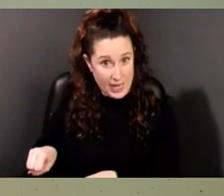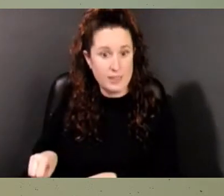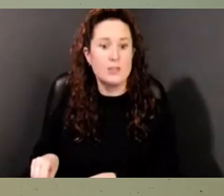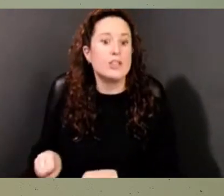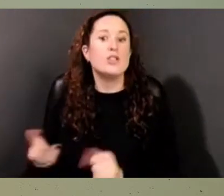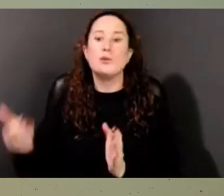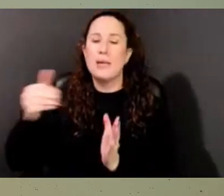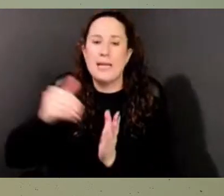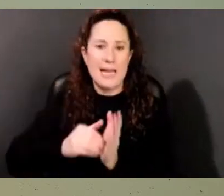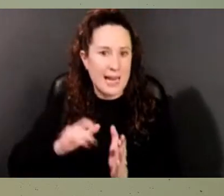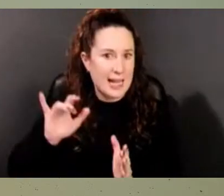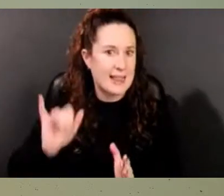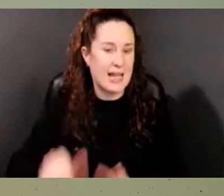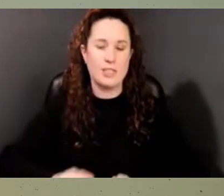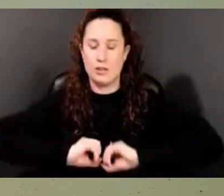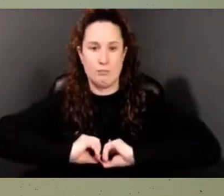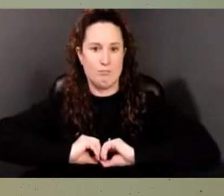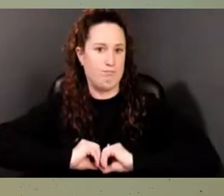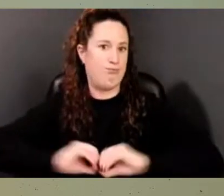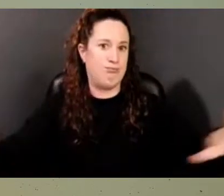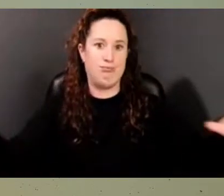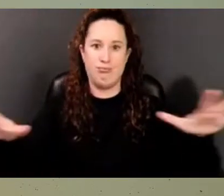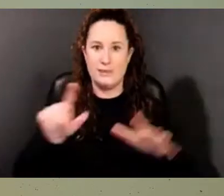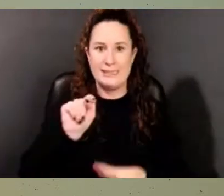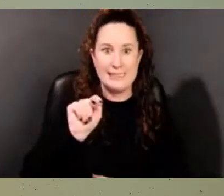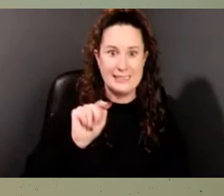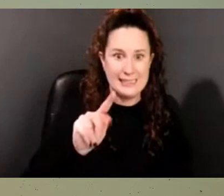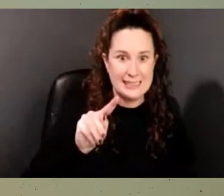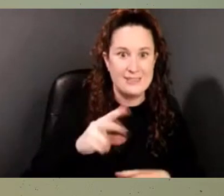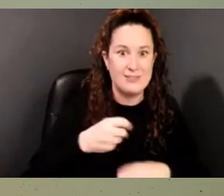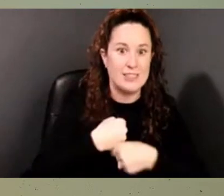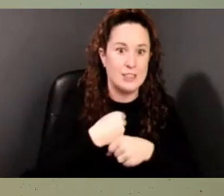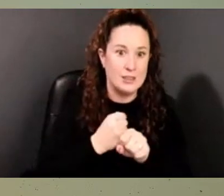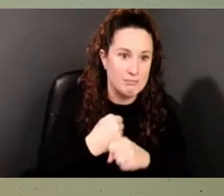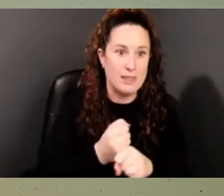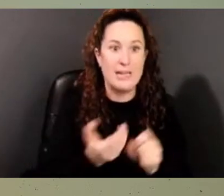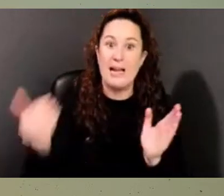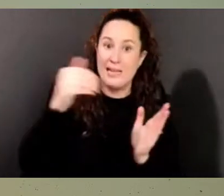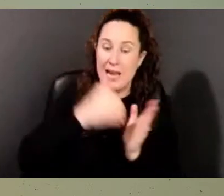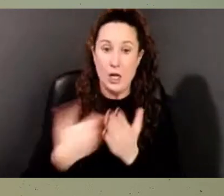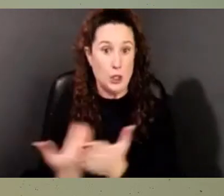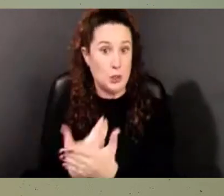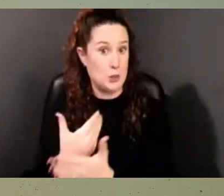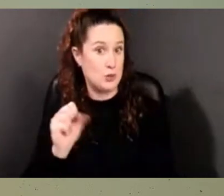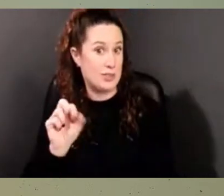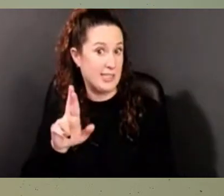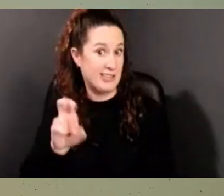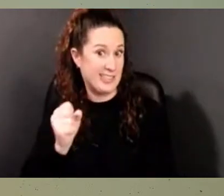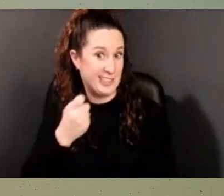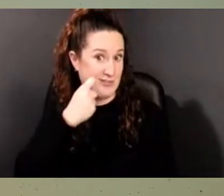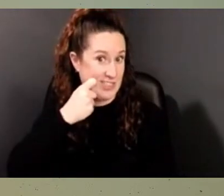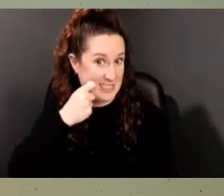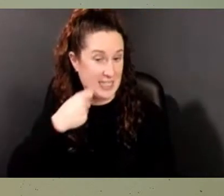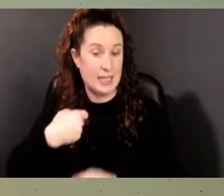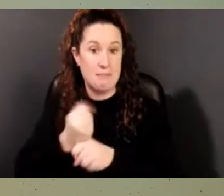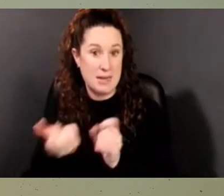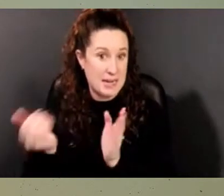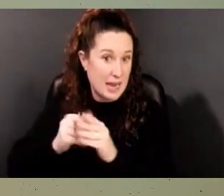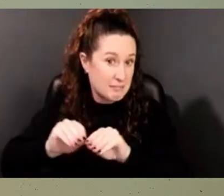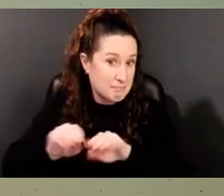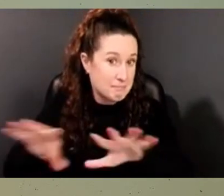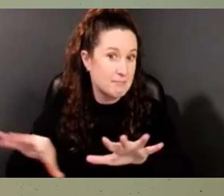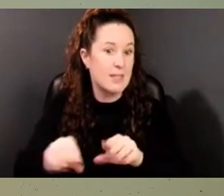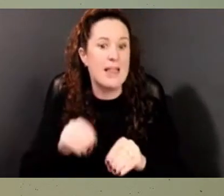TV miniseries that they remade just a few years ago. That really coalesced with the founding of